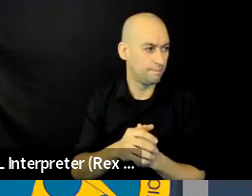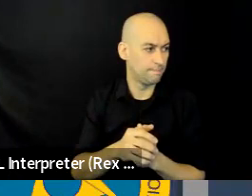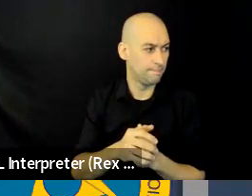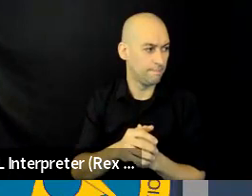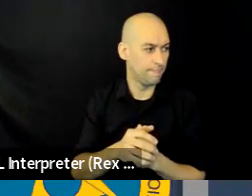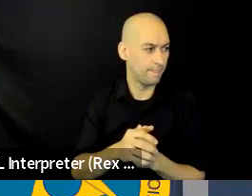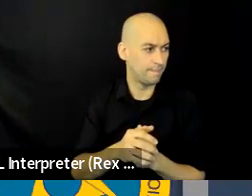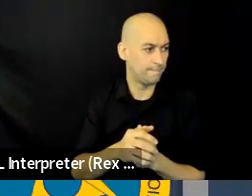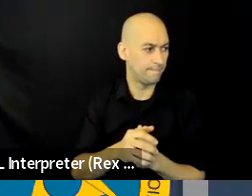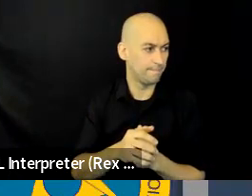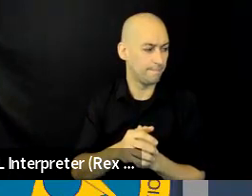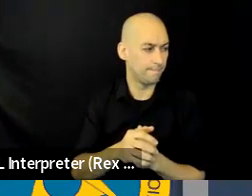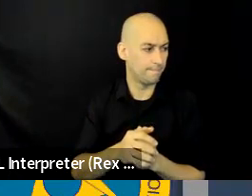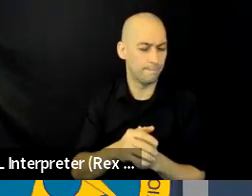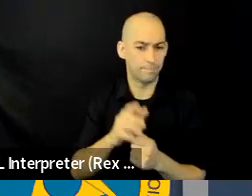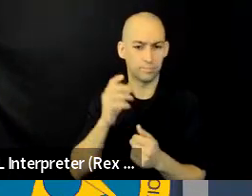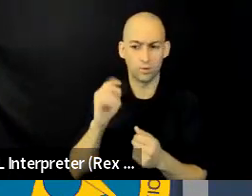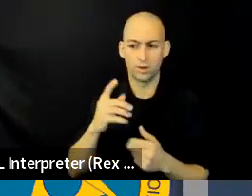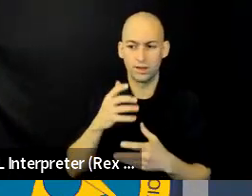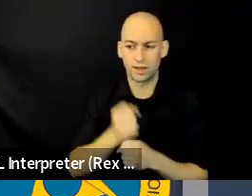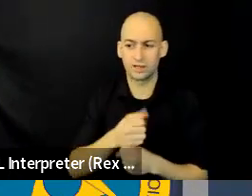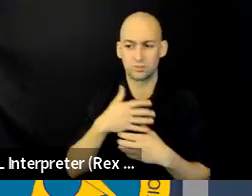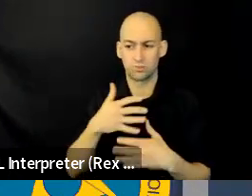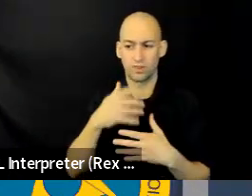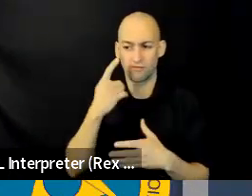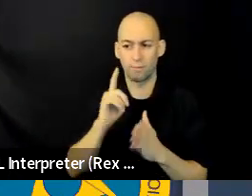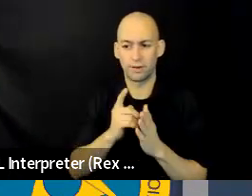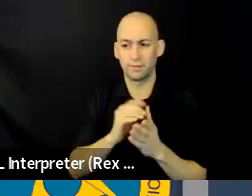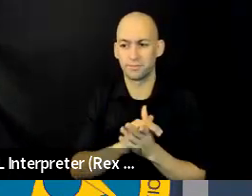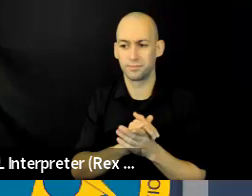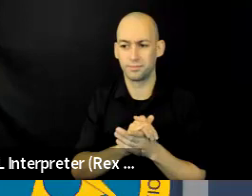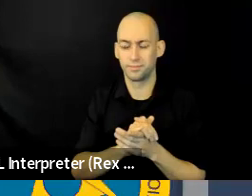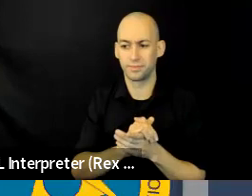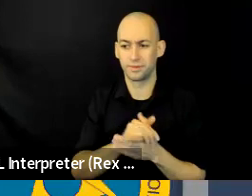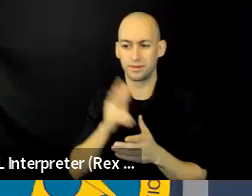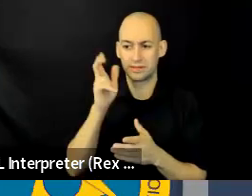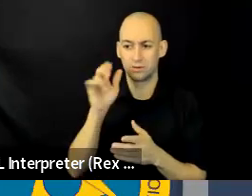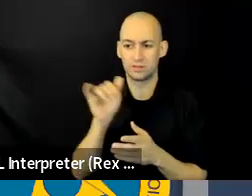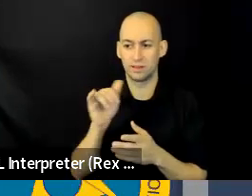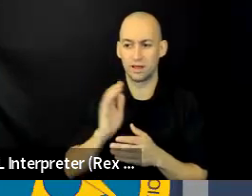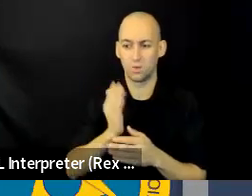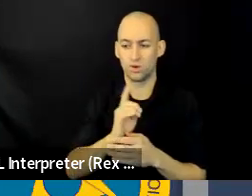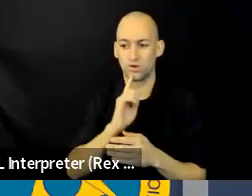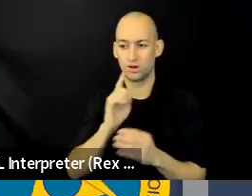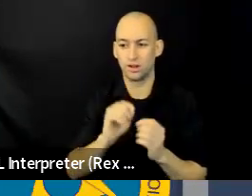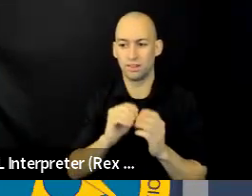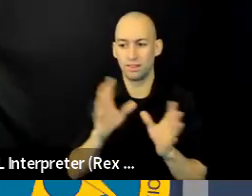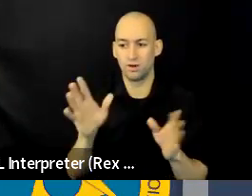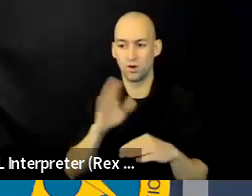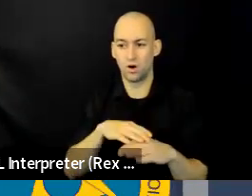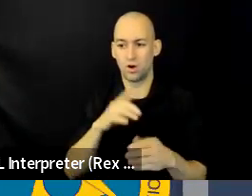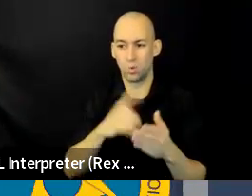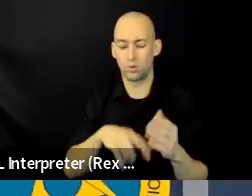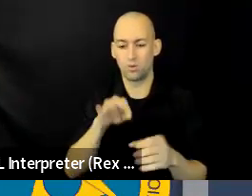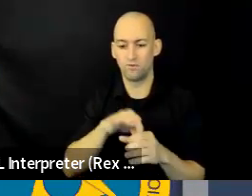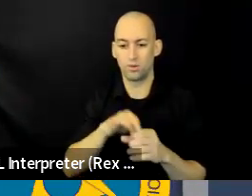all right, we'll catch our breath for a moment. It sounds like we are now clear on what we're